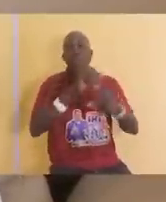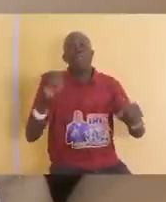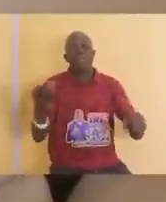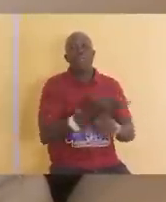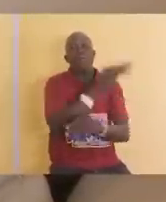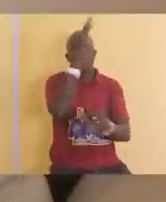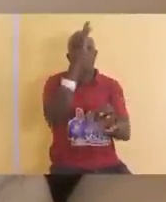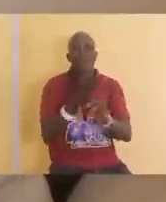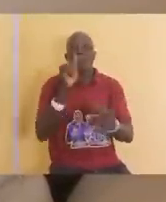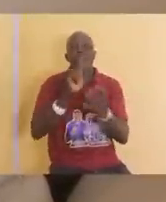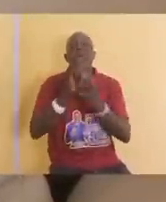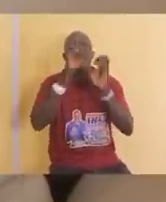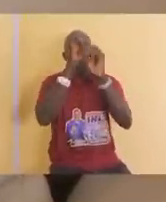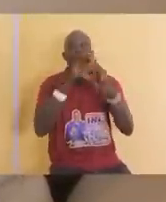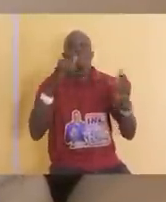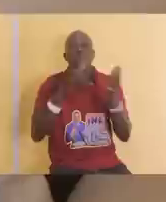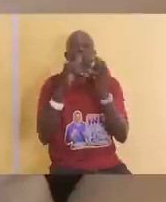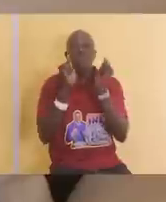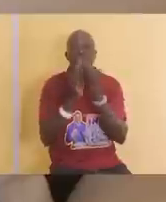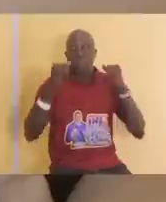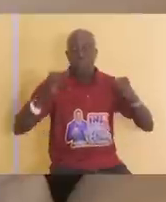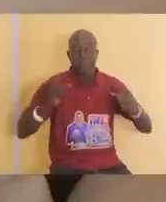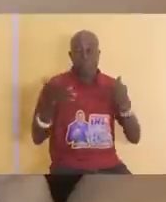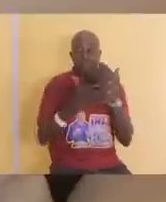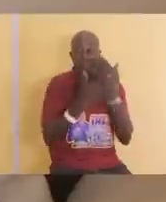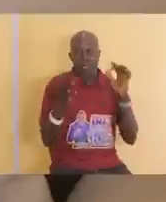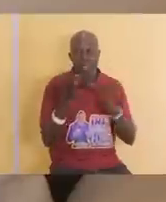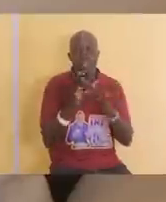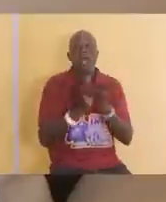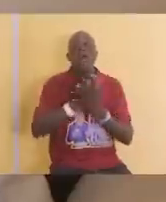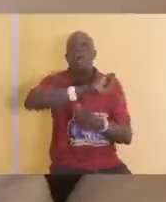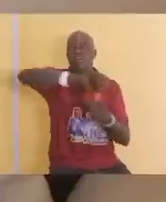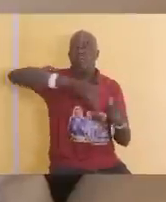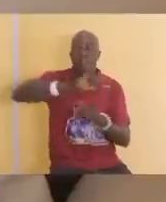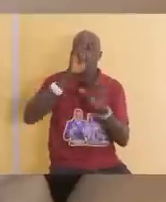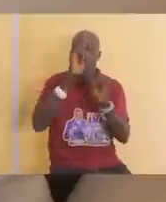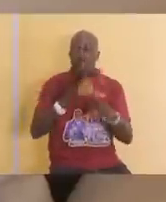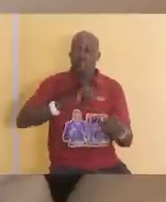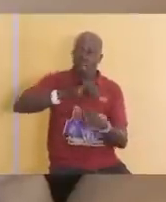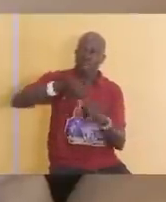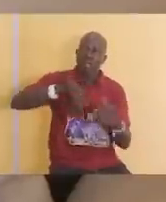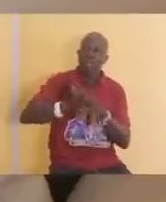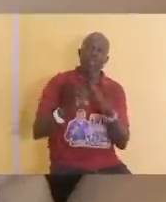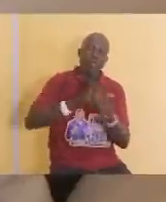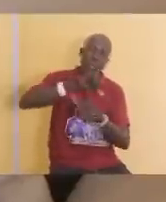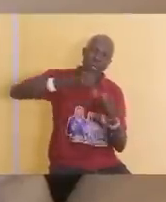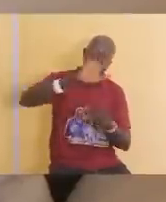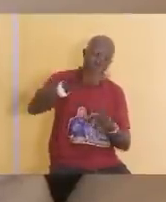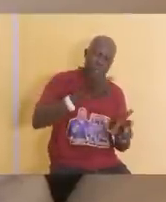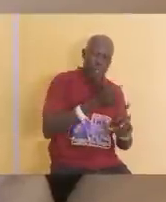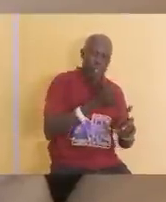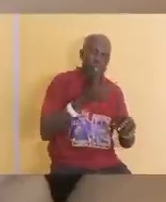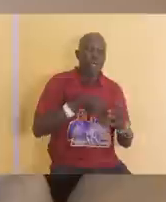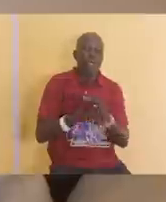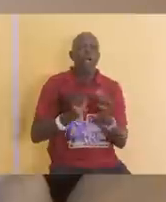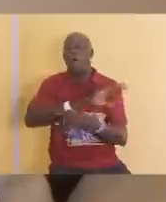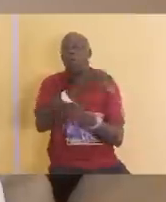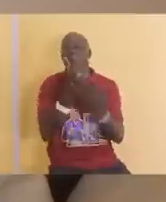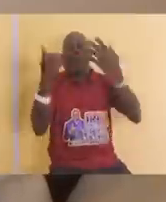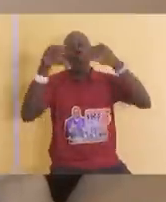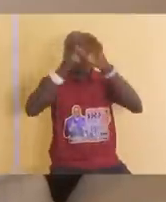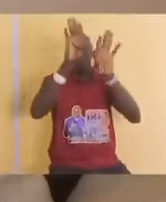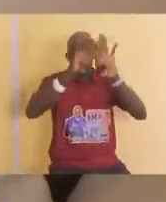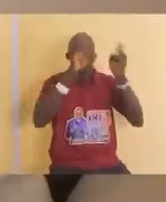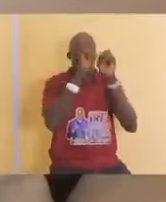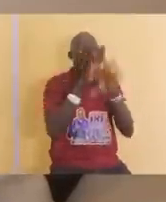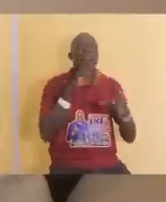I bless all your symbol of faith. As I pray with the prayer of Jesus, I bless your answer that you are necessary.